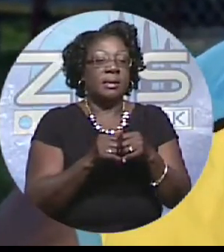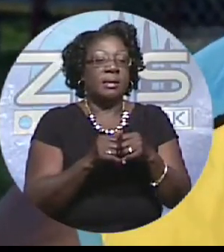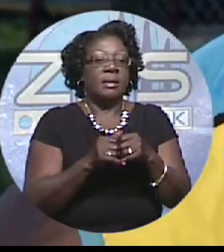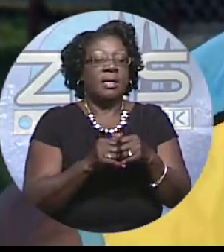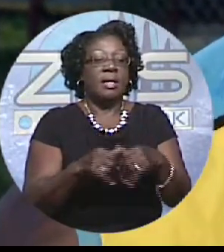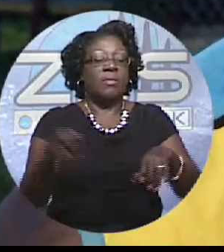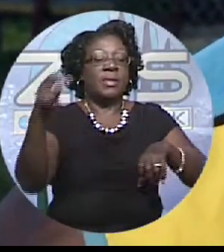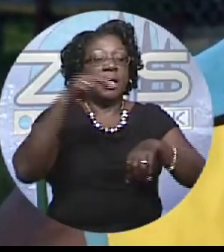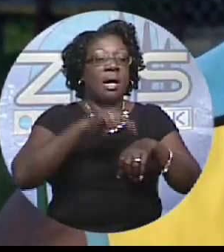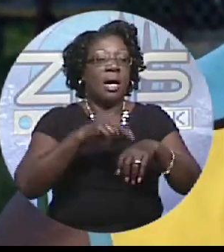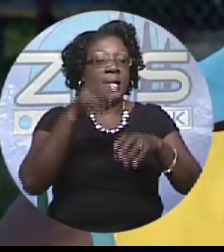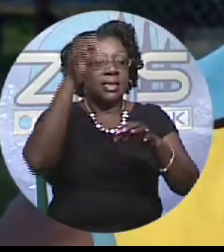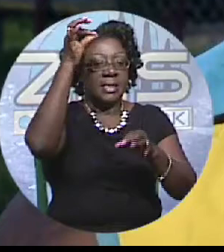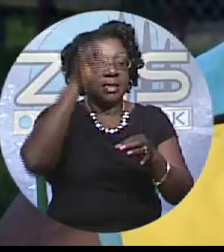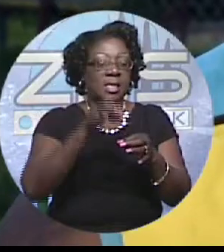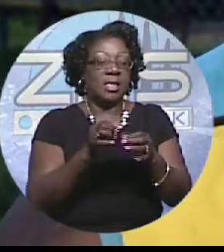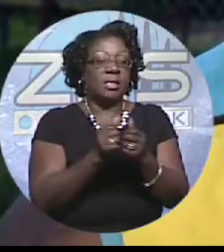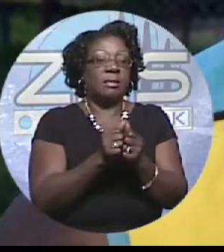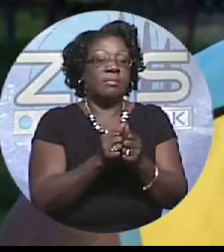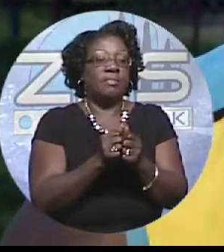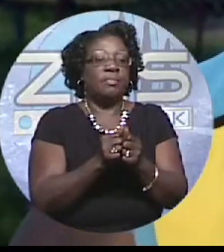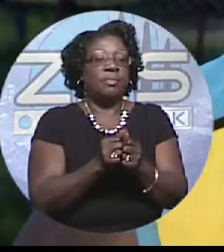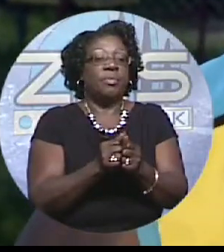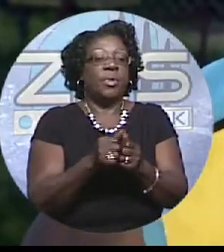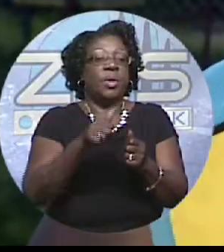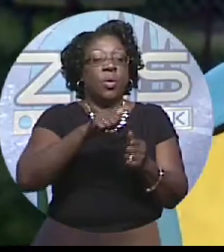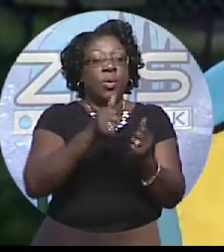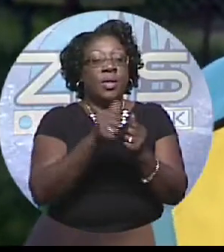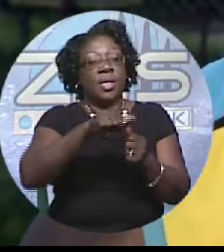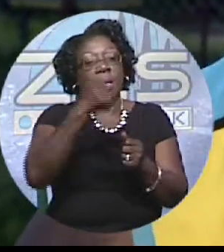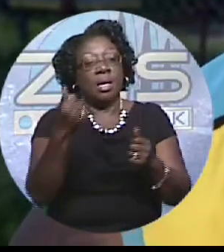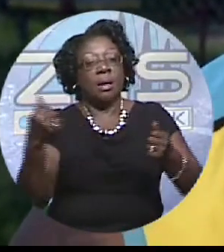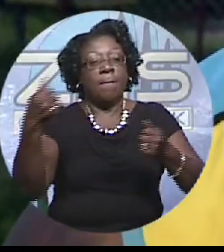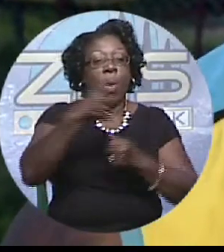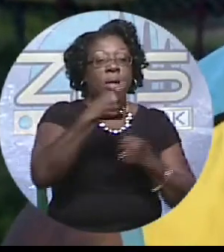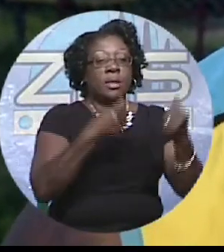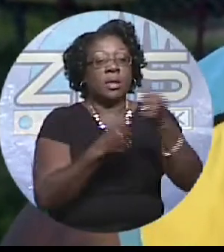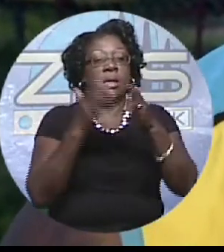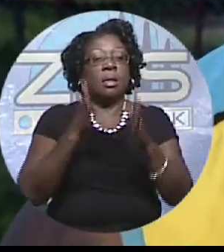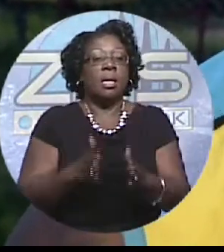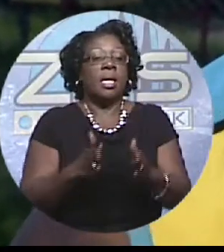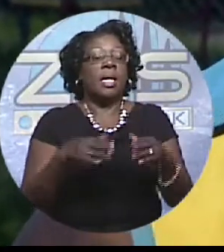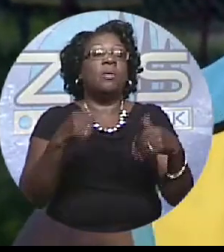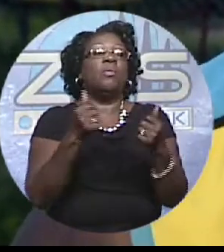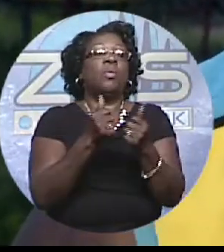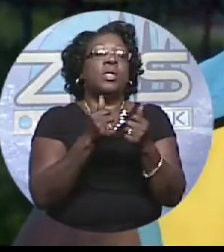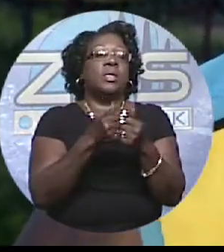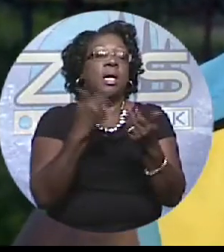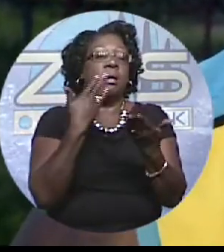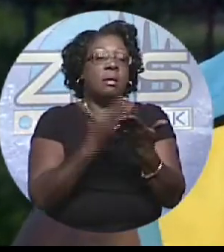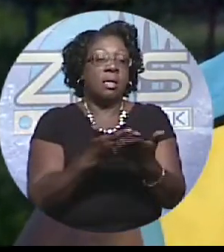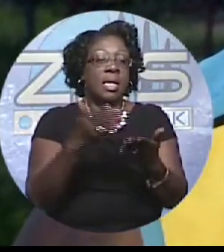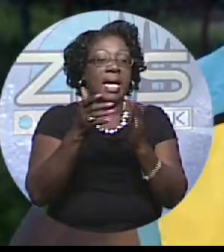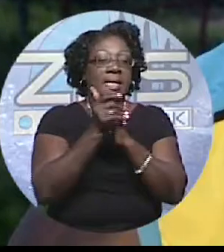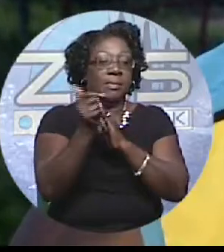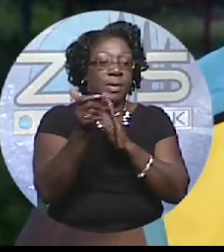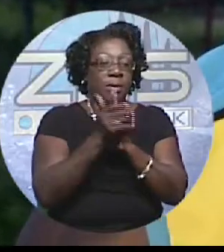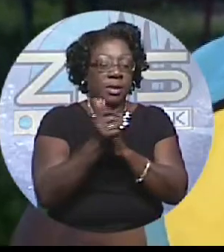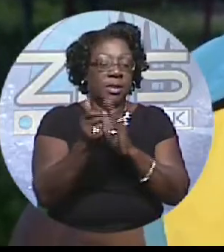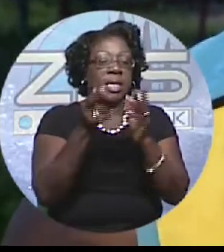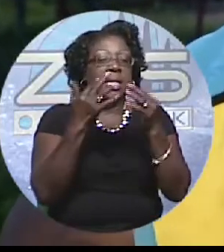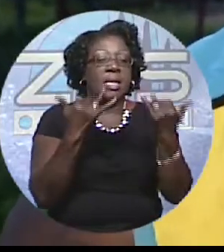tough decision with an Argentinian boxer, but it was a good experience. Now I'm just getting ready for the Olympic